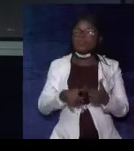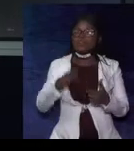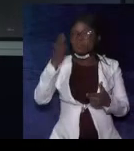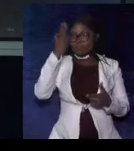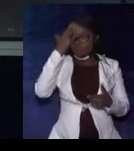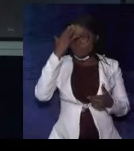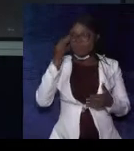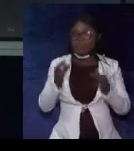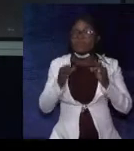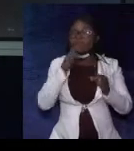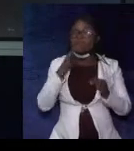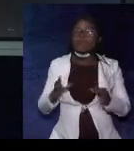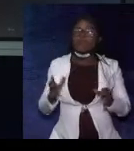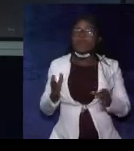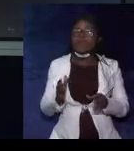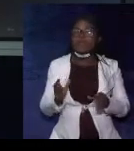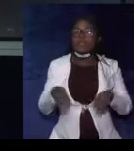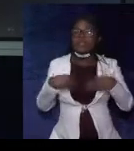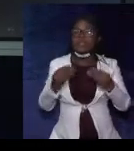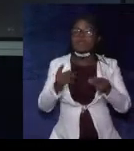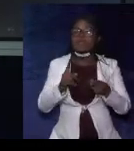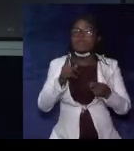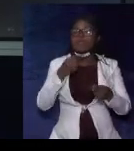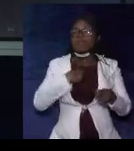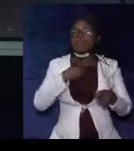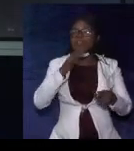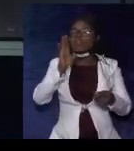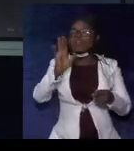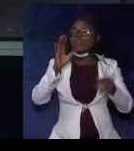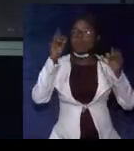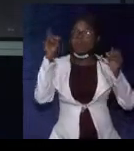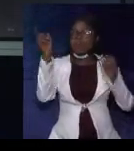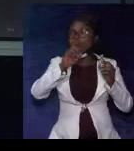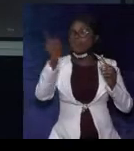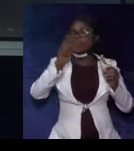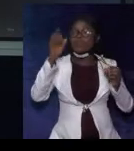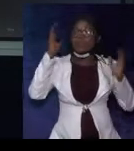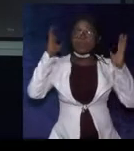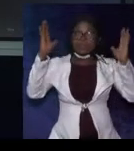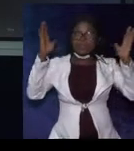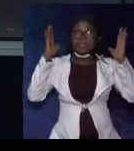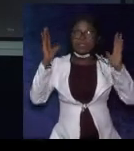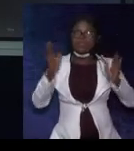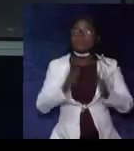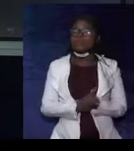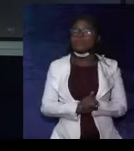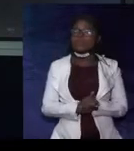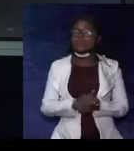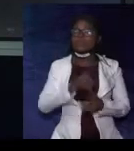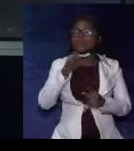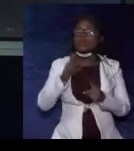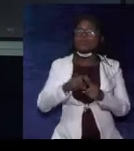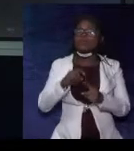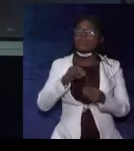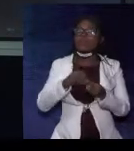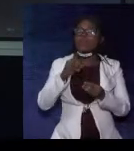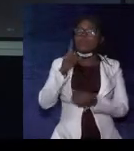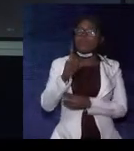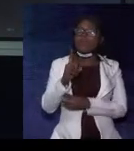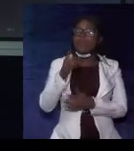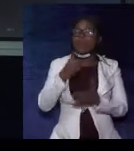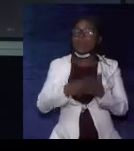evaluate to see if you had really given me your 100% attention in today's lesson.